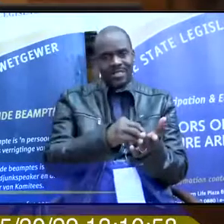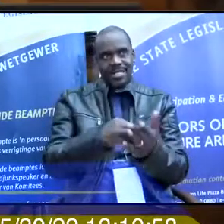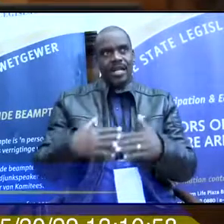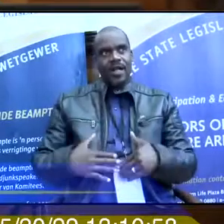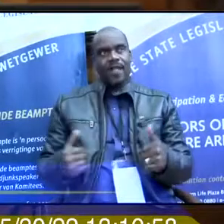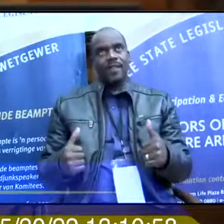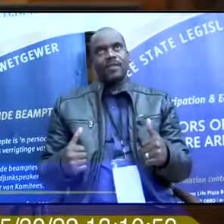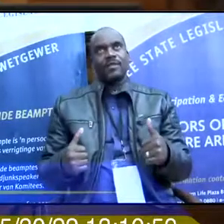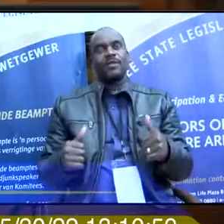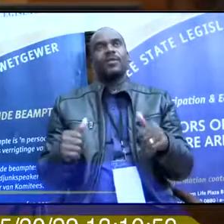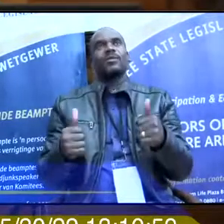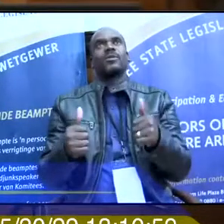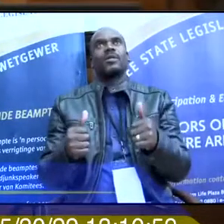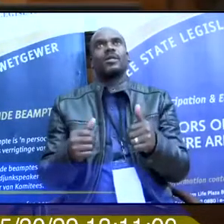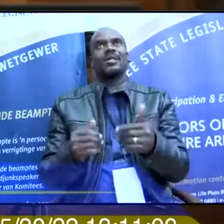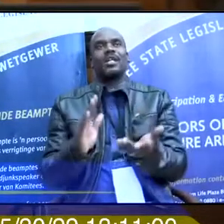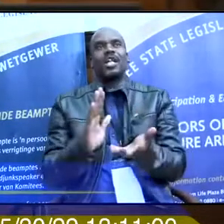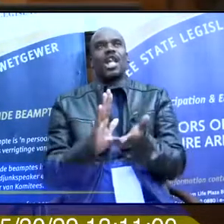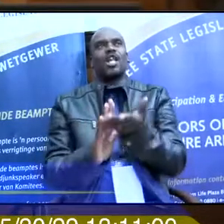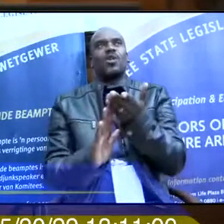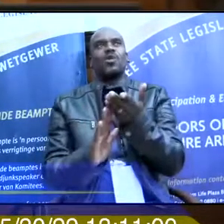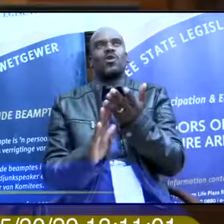pharmaceutical companies